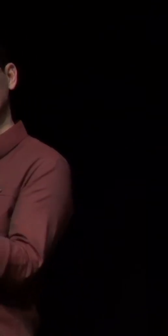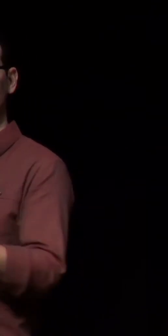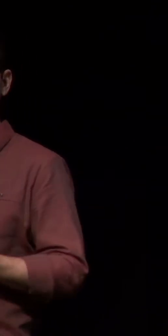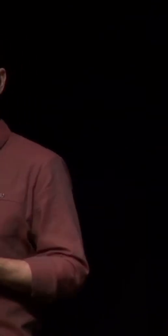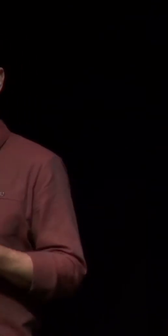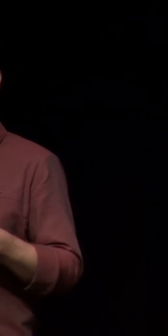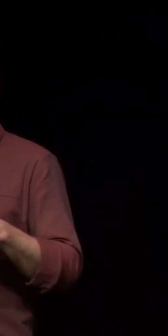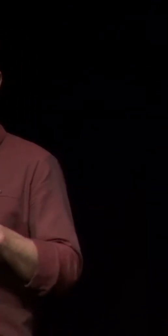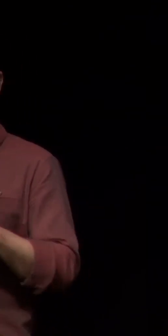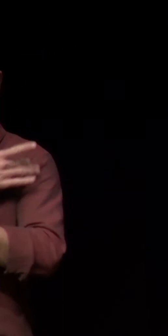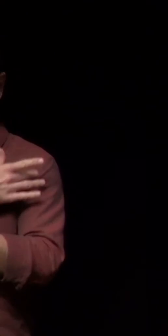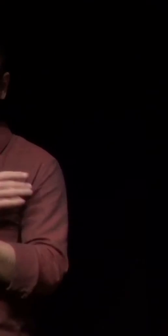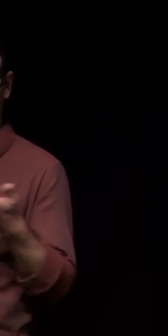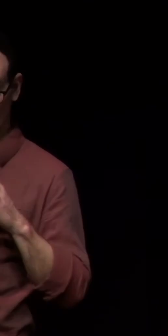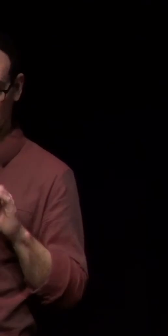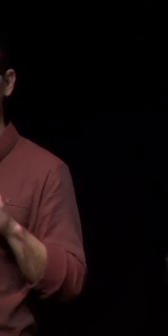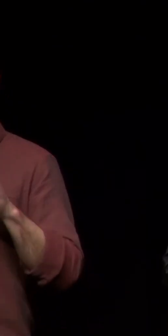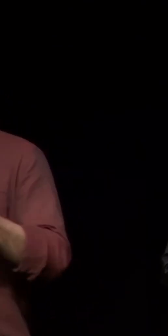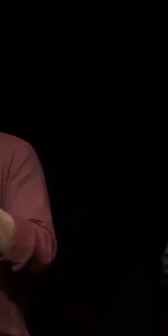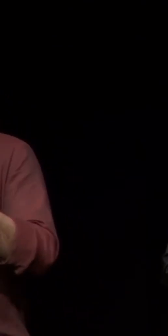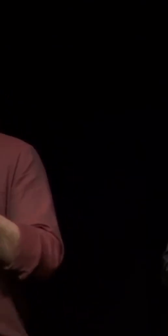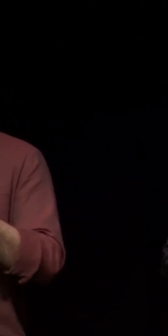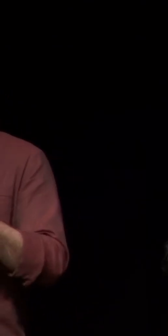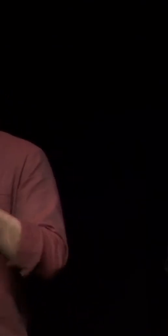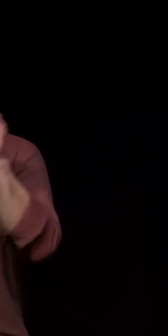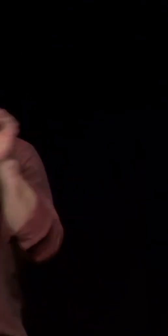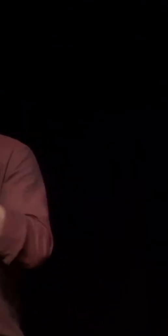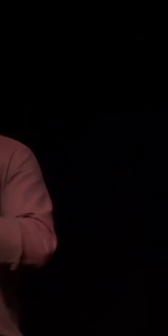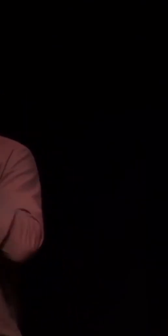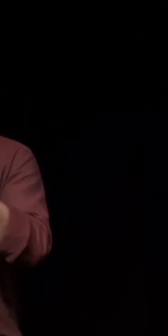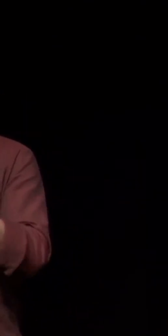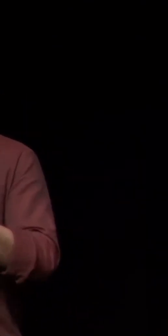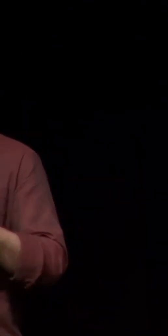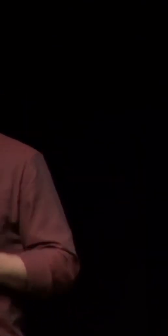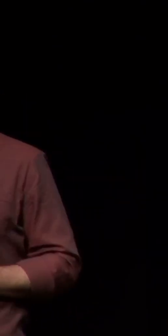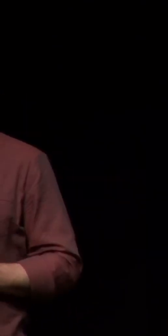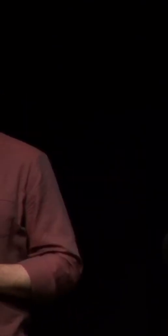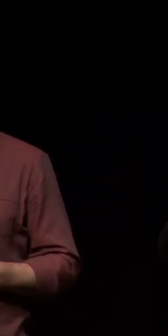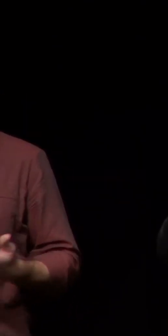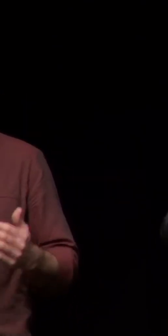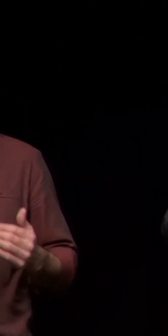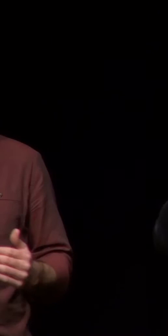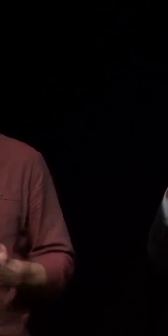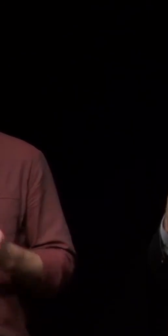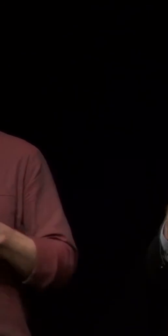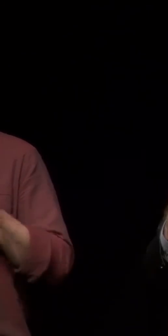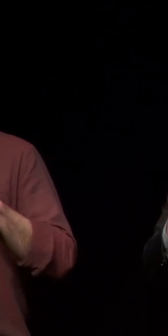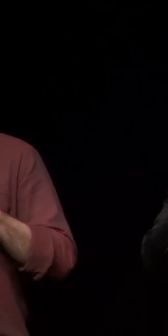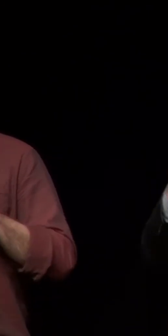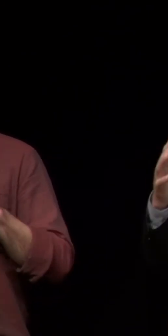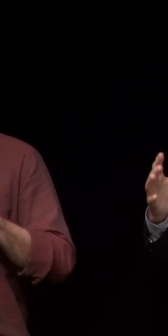internationally. I guess just the last comment I would make, which is to think about the full array